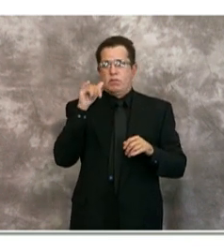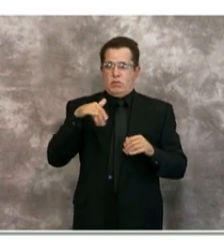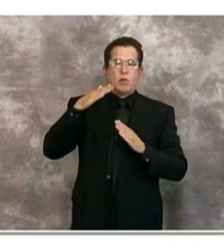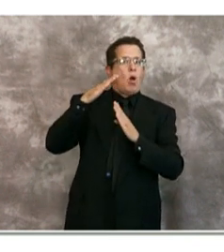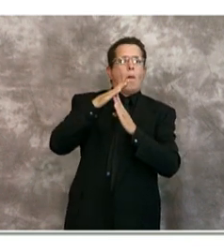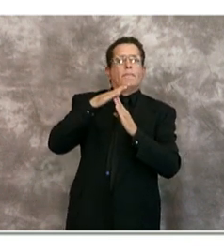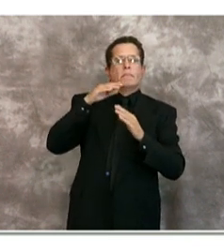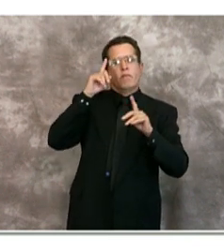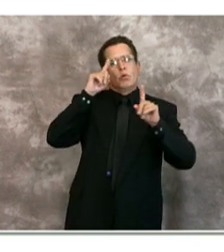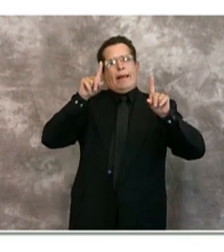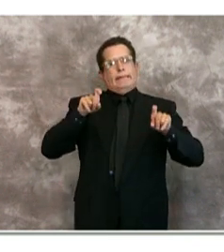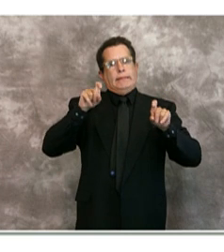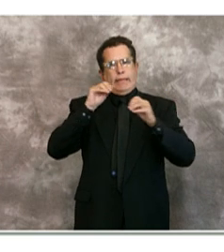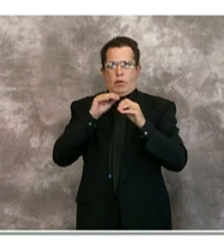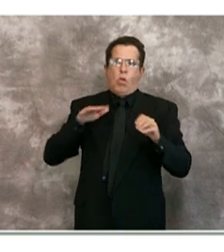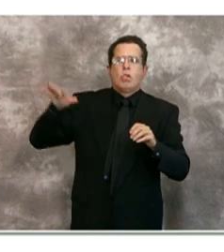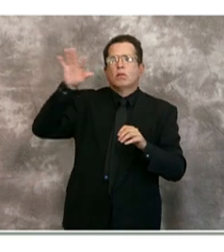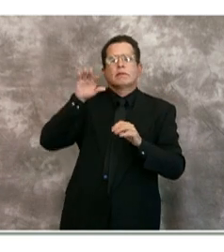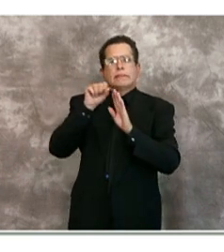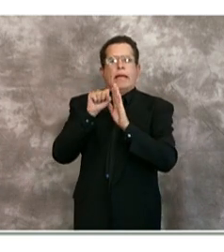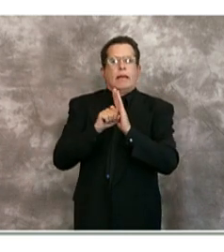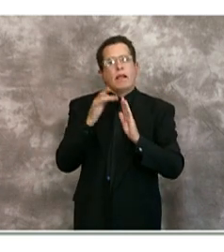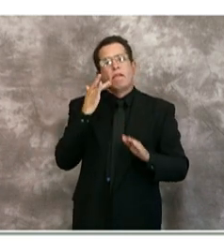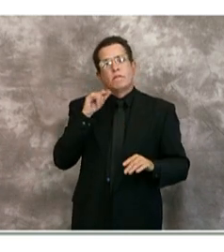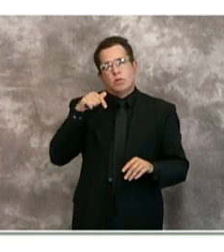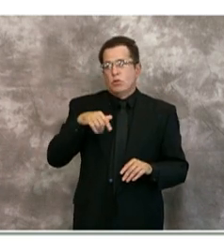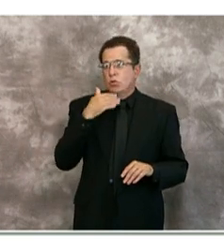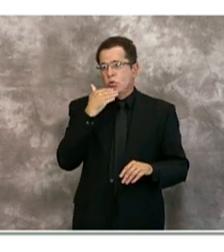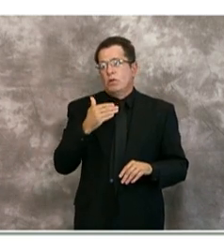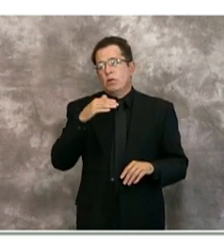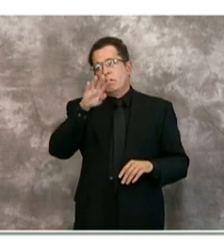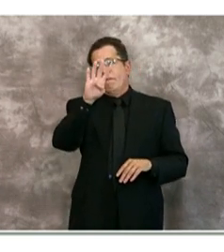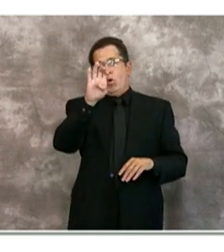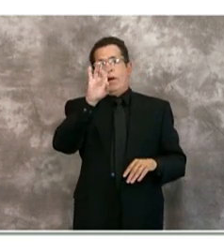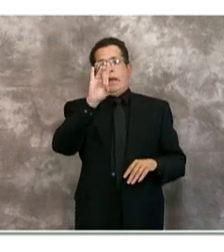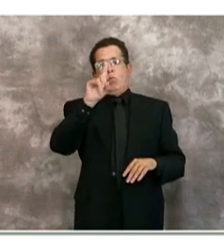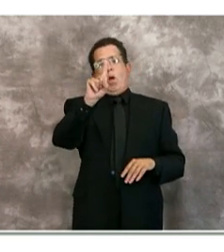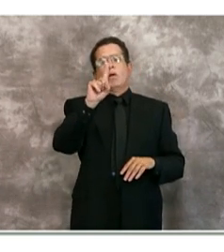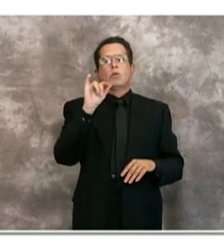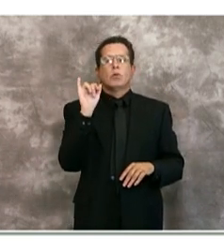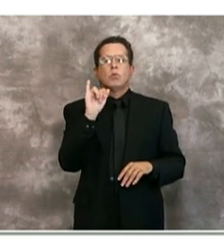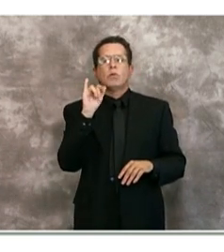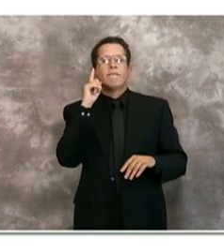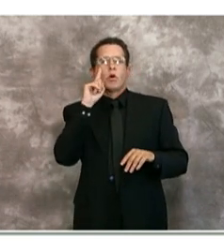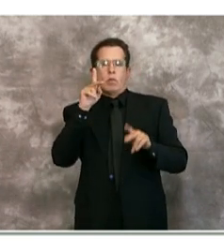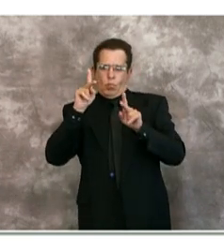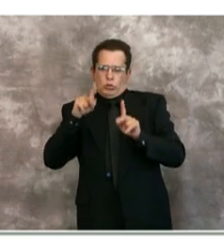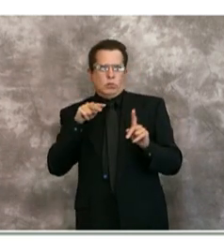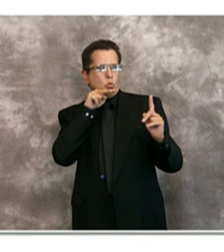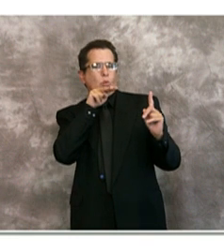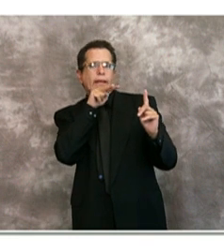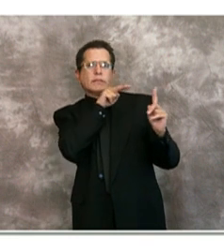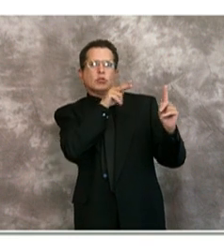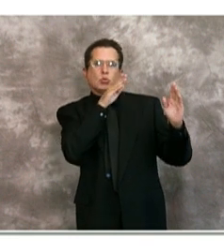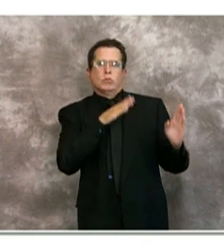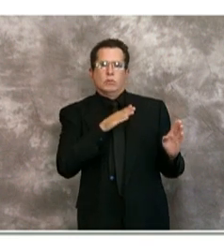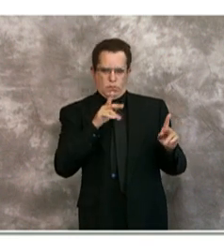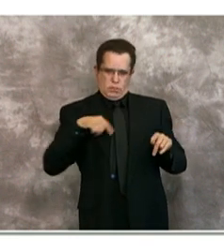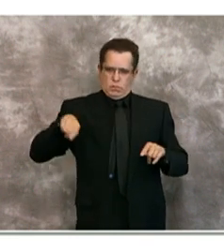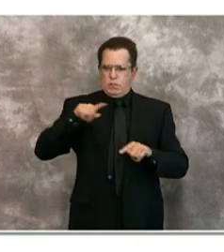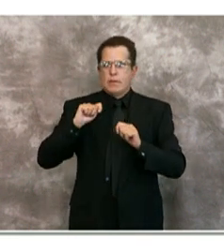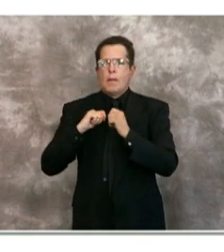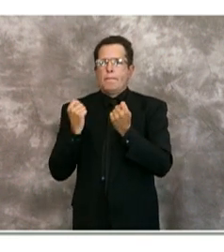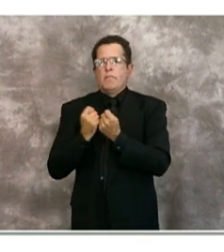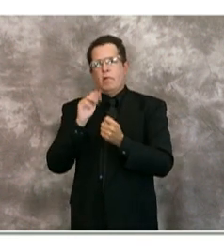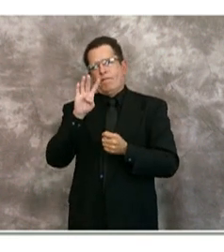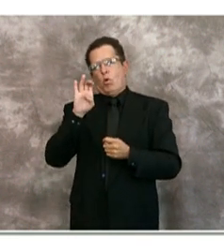of counties in California. Contact tracing, you see 481 over the initial goal of 450. Again, that doesn't mean we won't need more folks. It doesn't mean